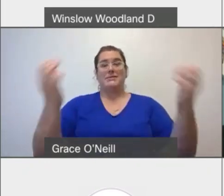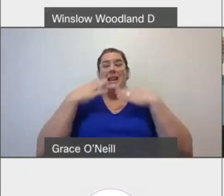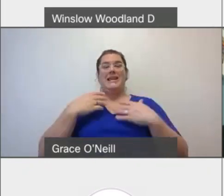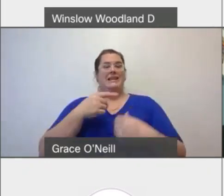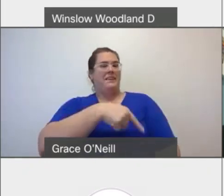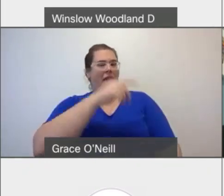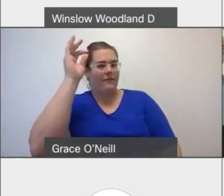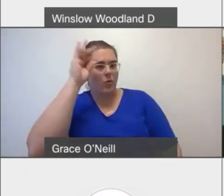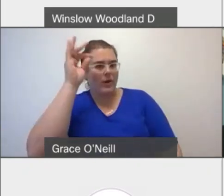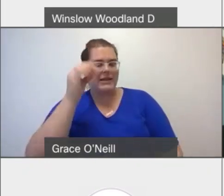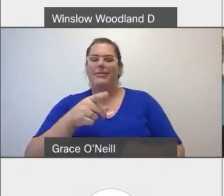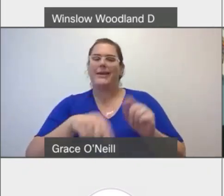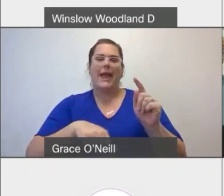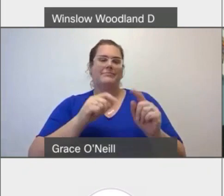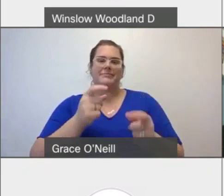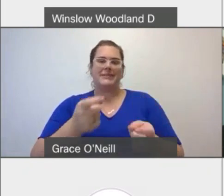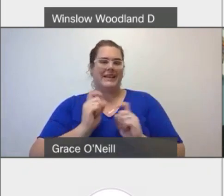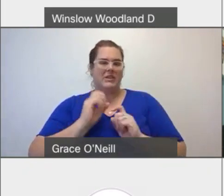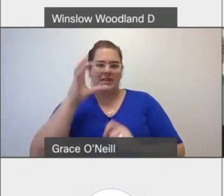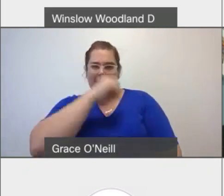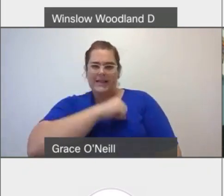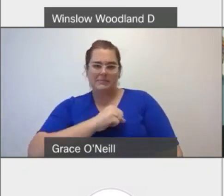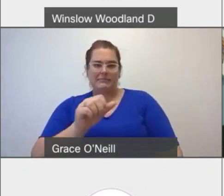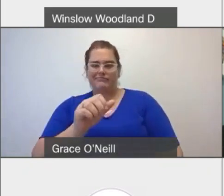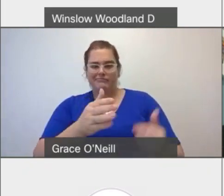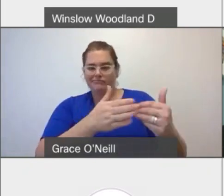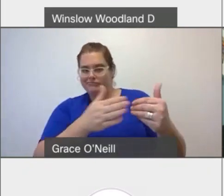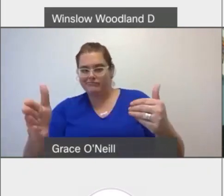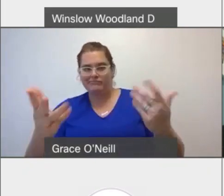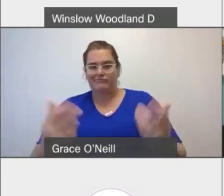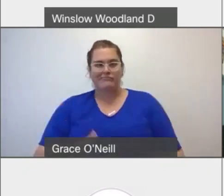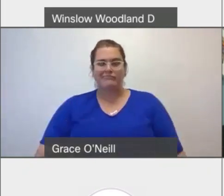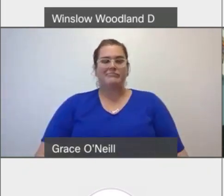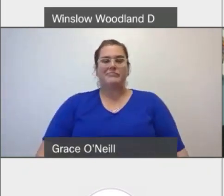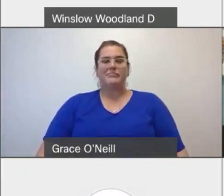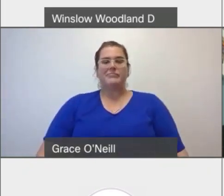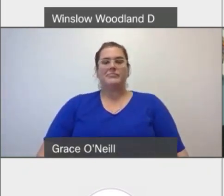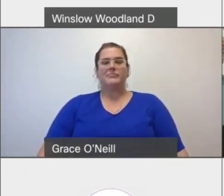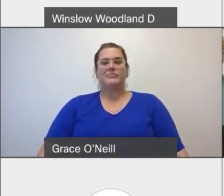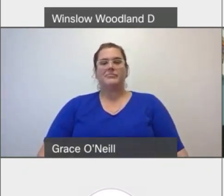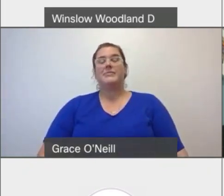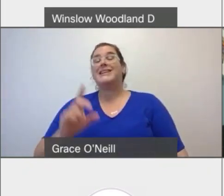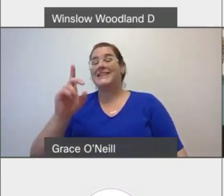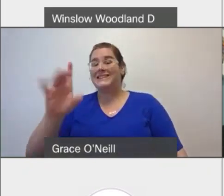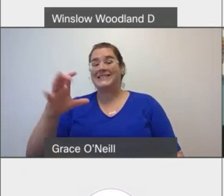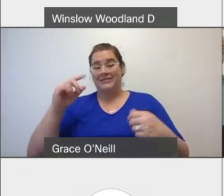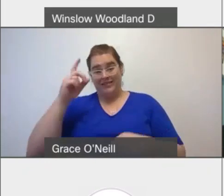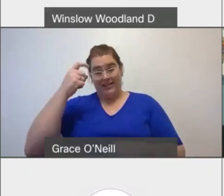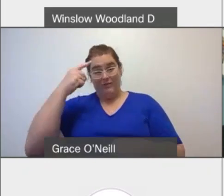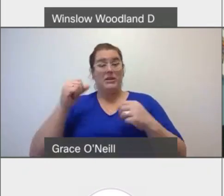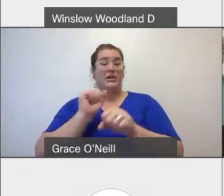I know, so the district government had until the 19th to